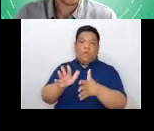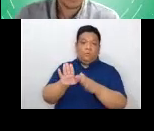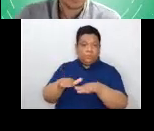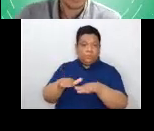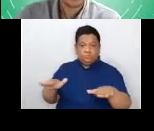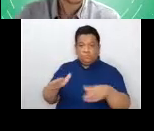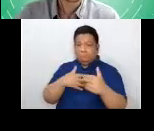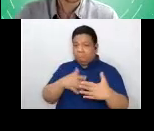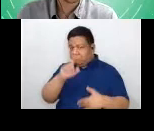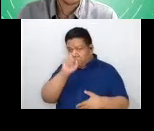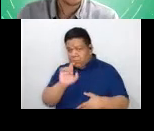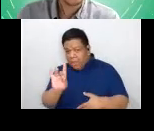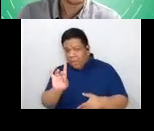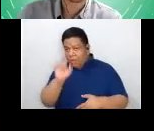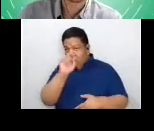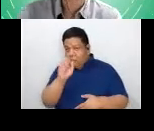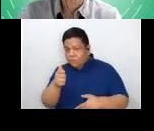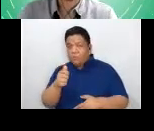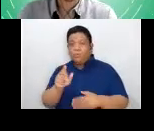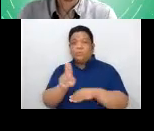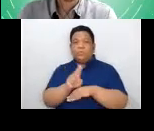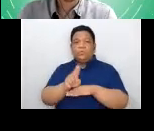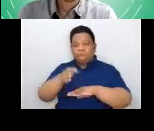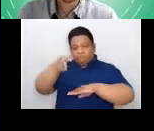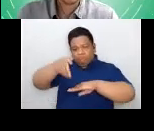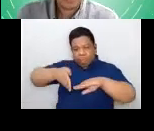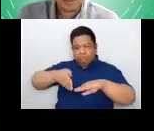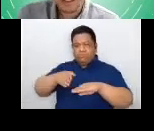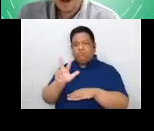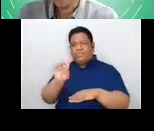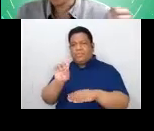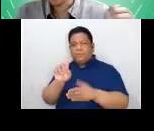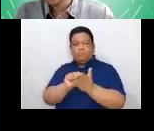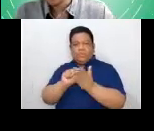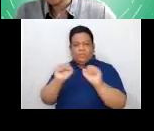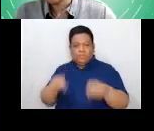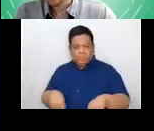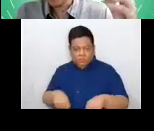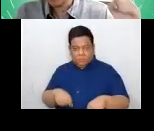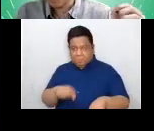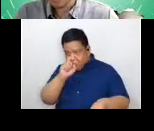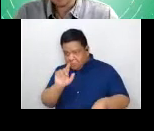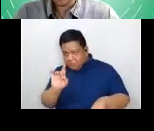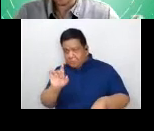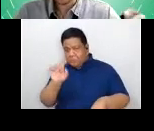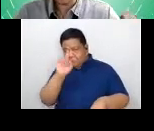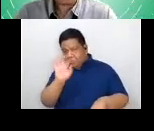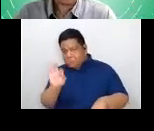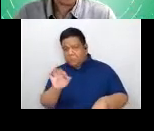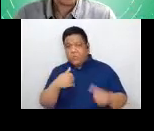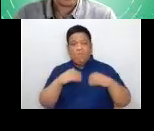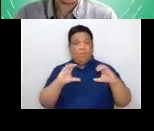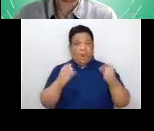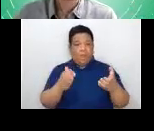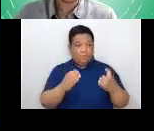or 10 years old laser cut and 3D print their own designs. They have classes where they're teaching grade